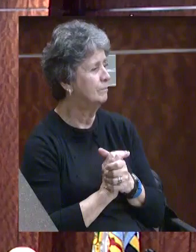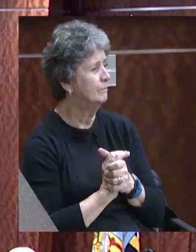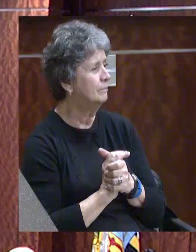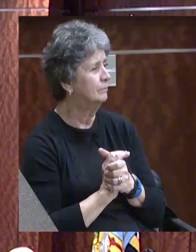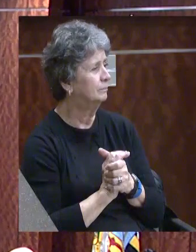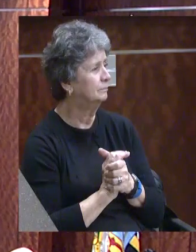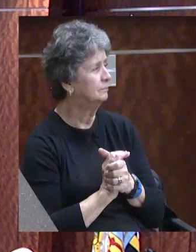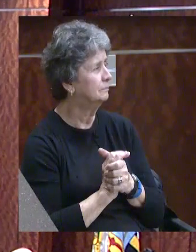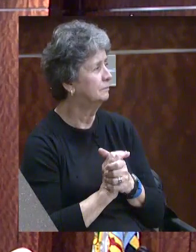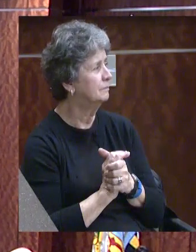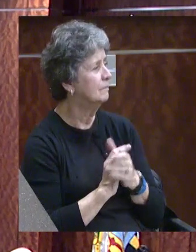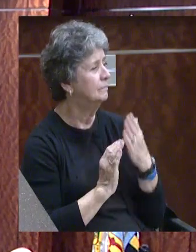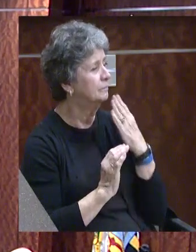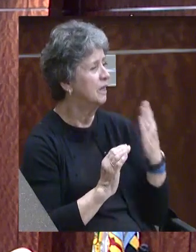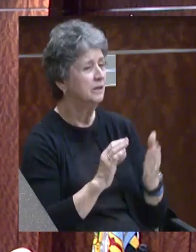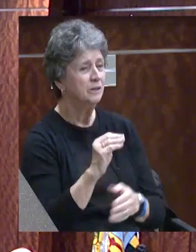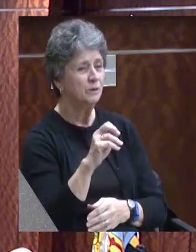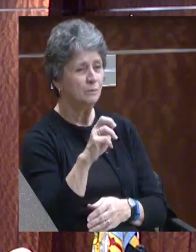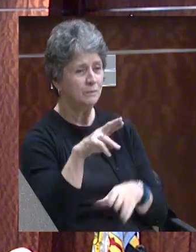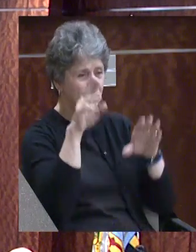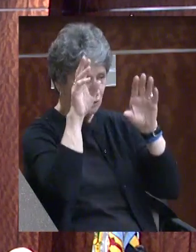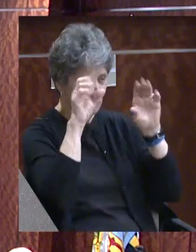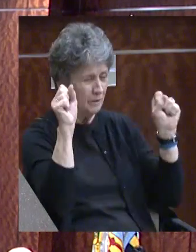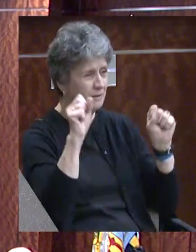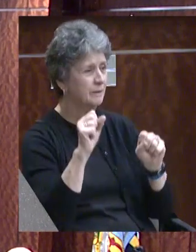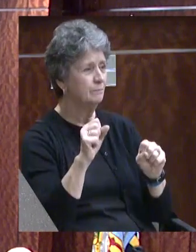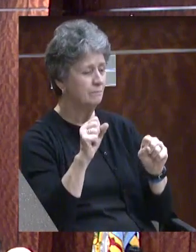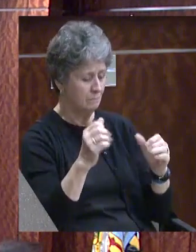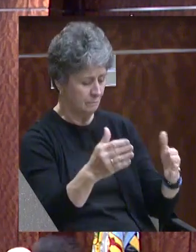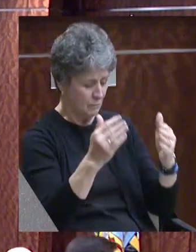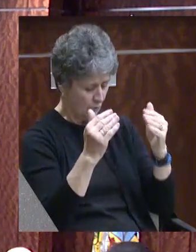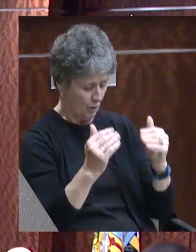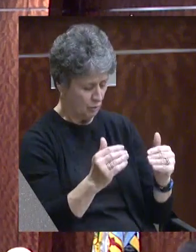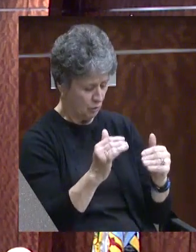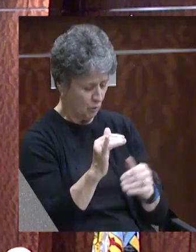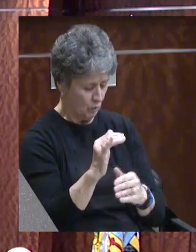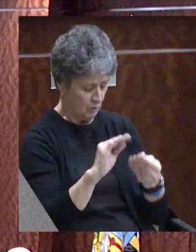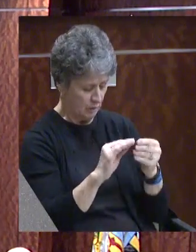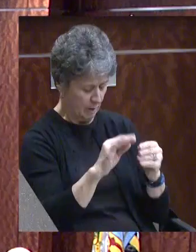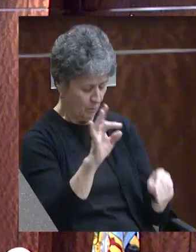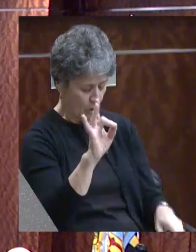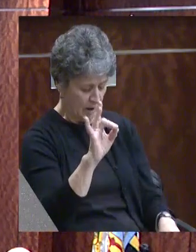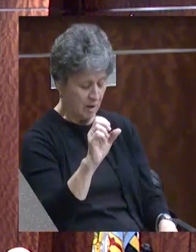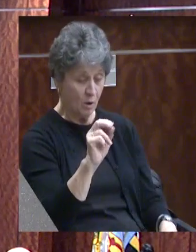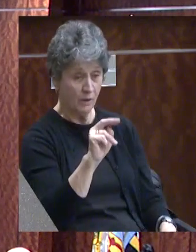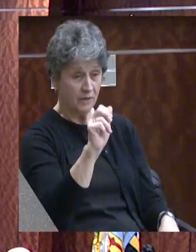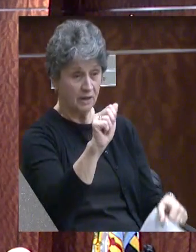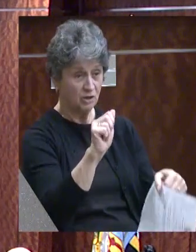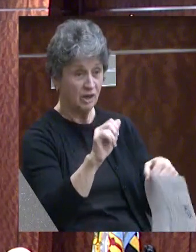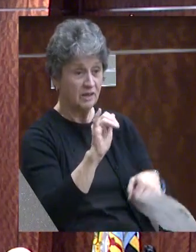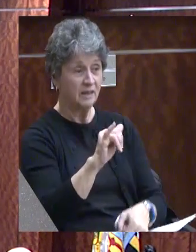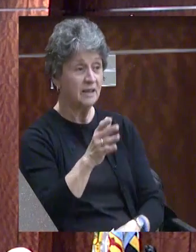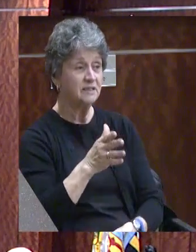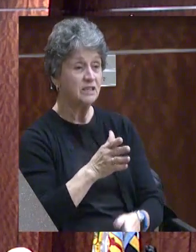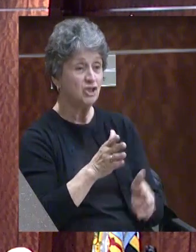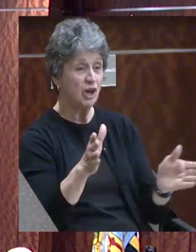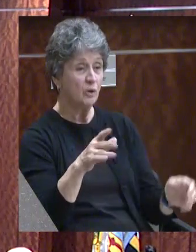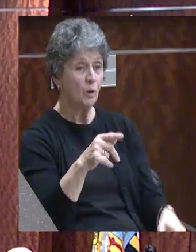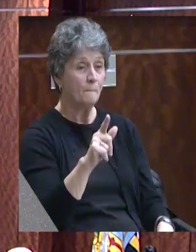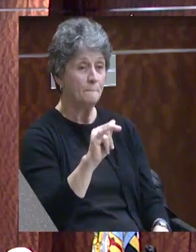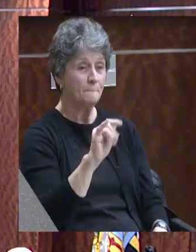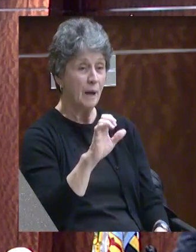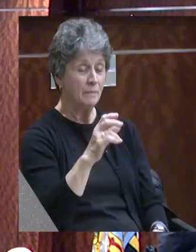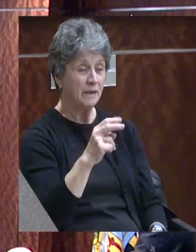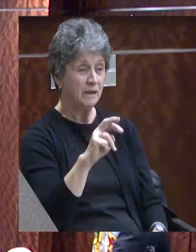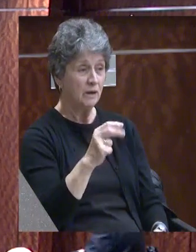Anything else, Mayor? Thank you. We'll move on to item number 8 on our agenda, and that's a general public hearing. I'll open that